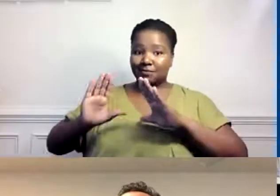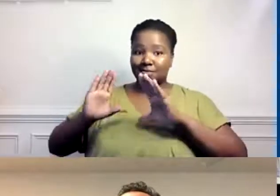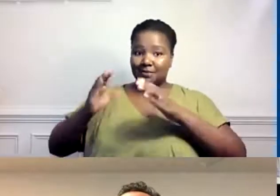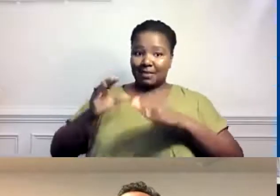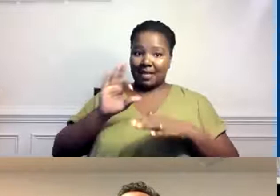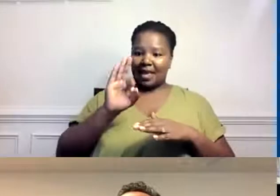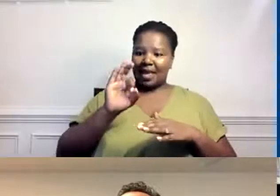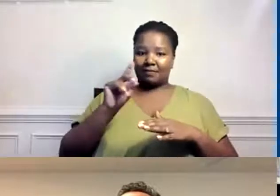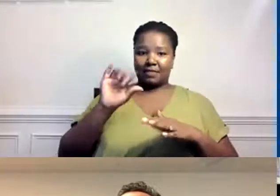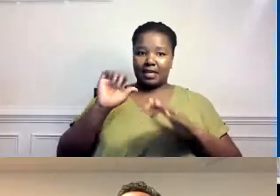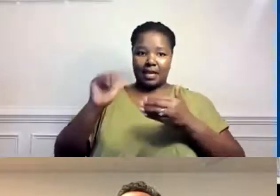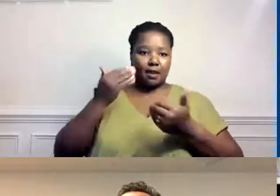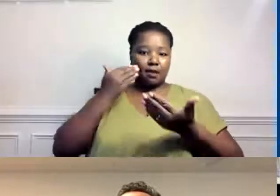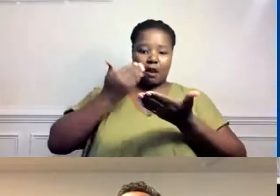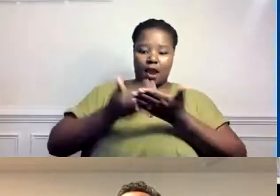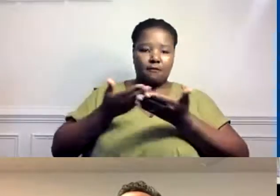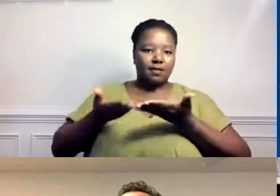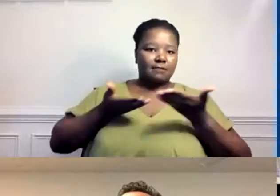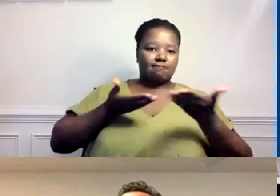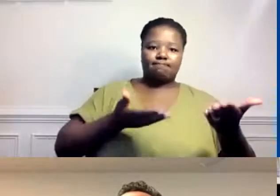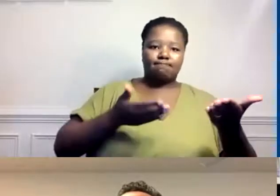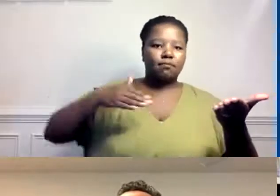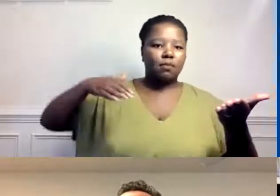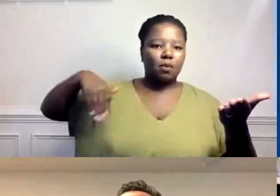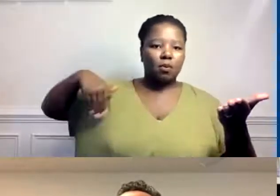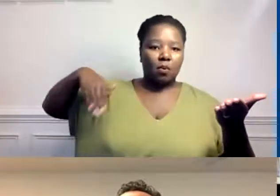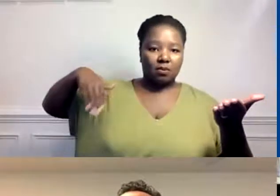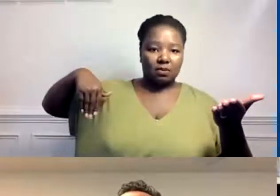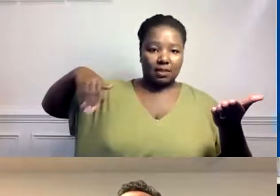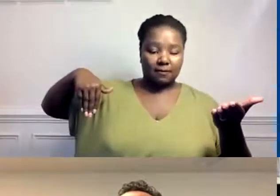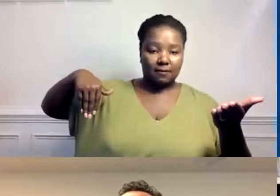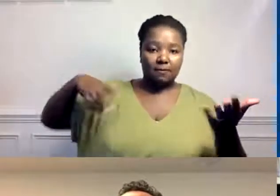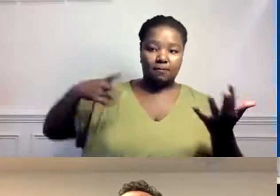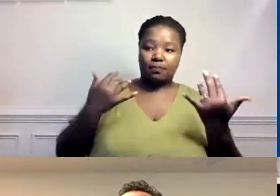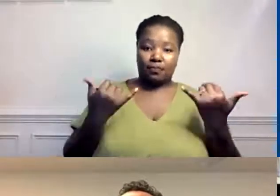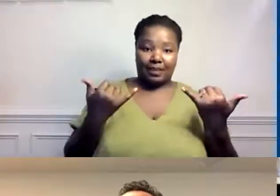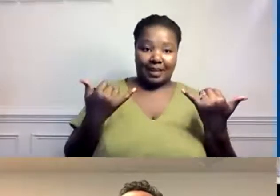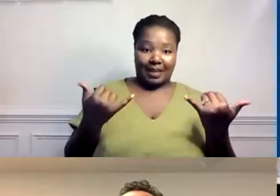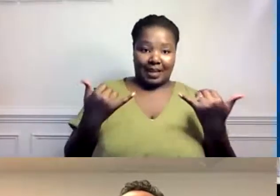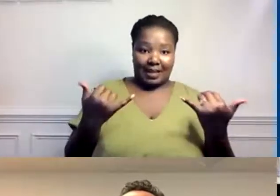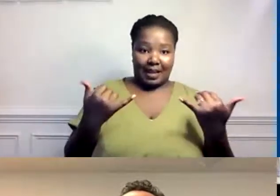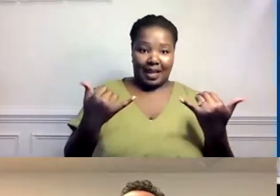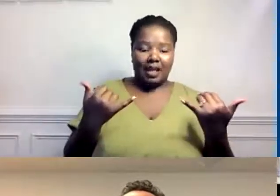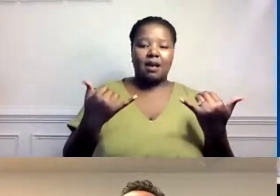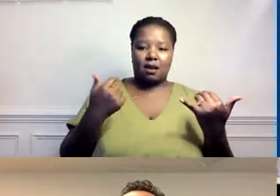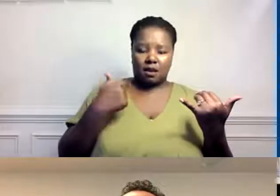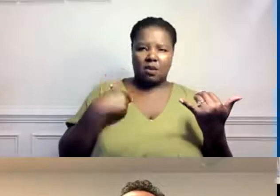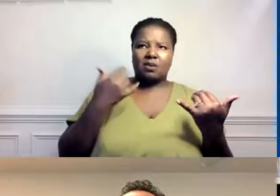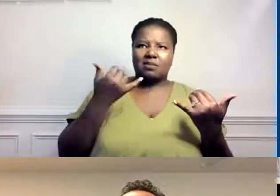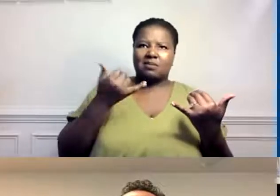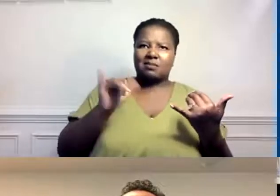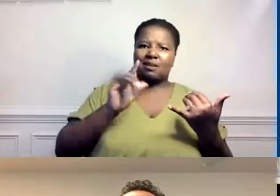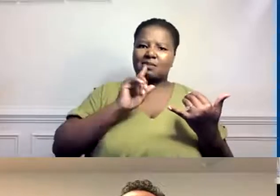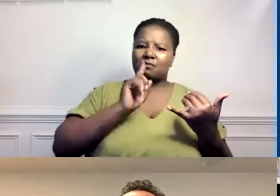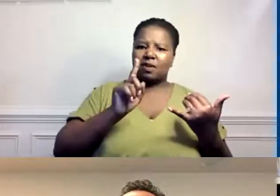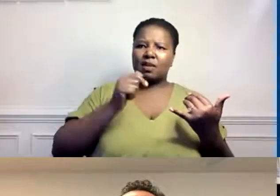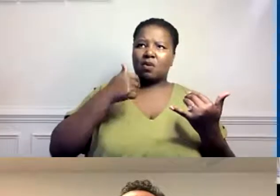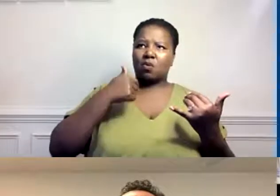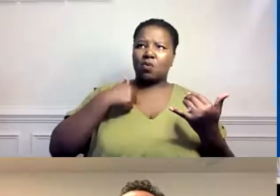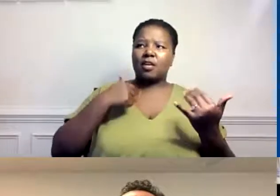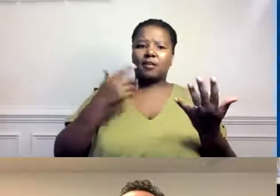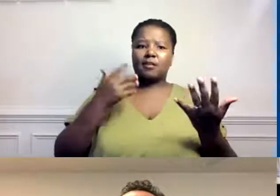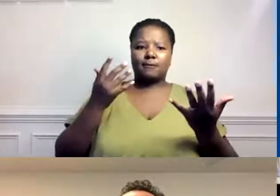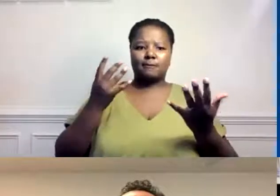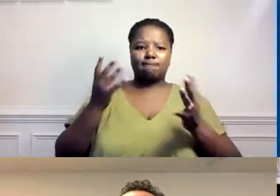States. I think at this point, we're receiving about 1 million